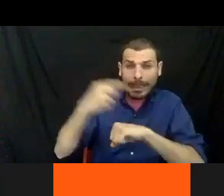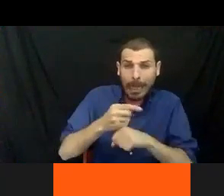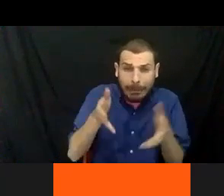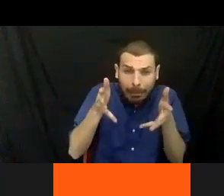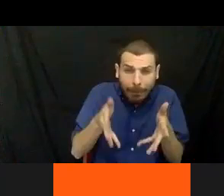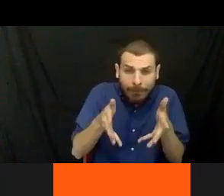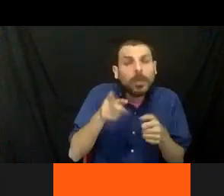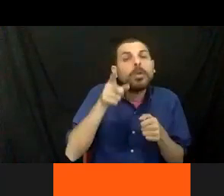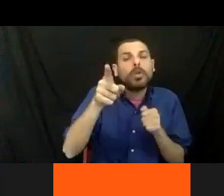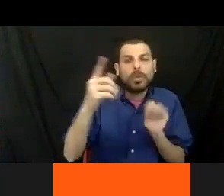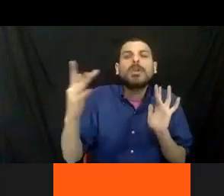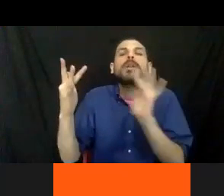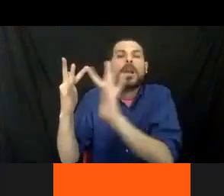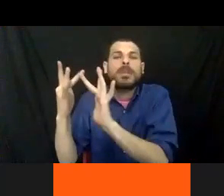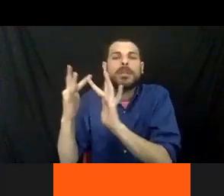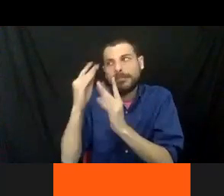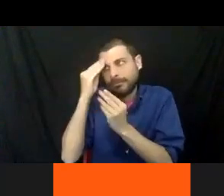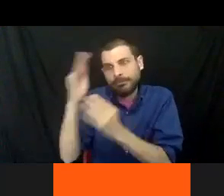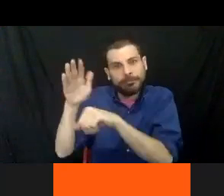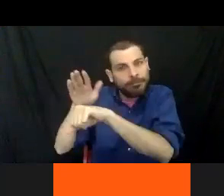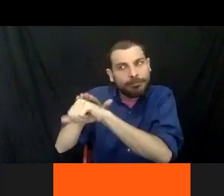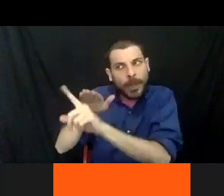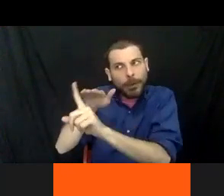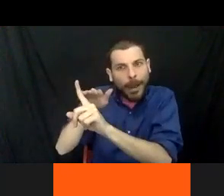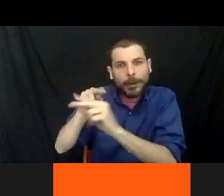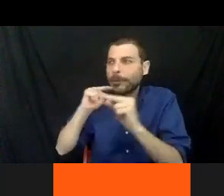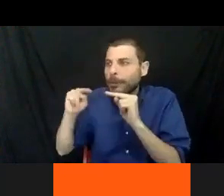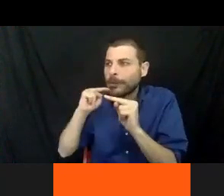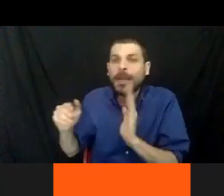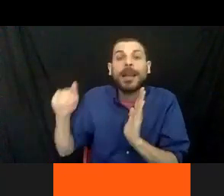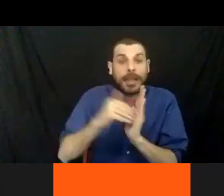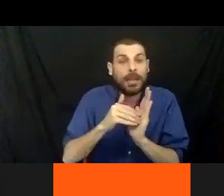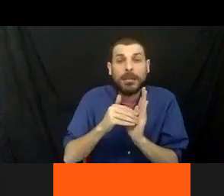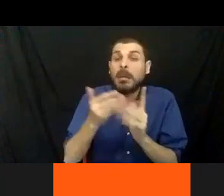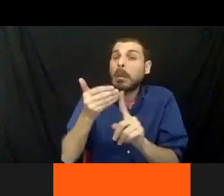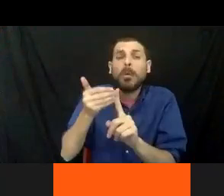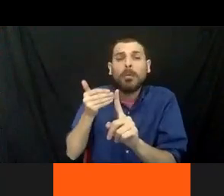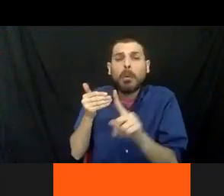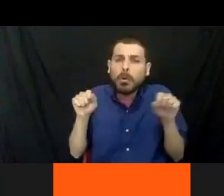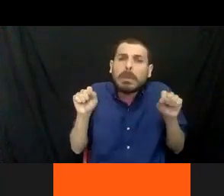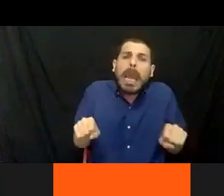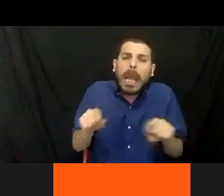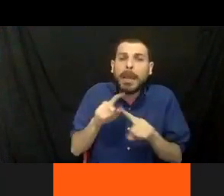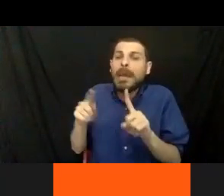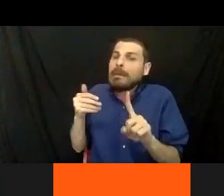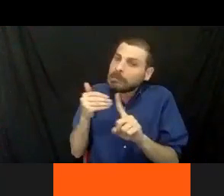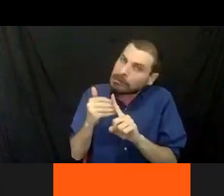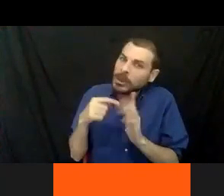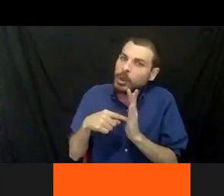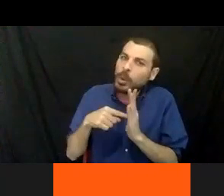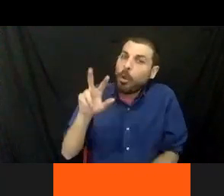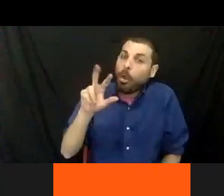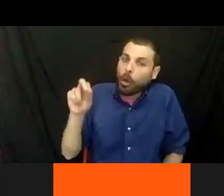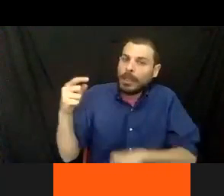about that if you'd like. Okay, so let's say that you think